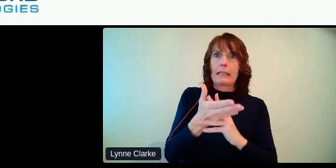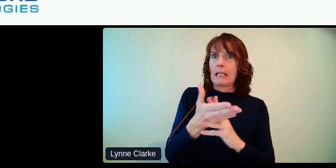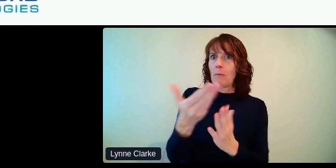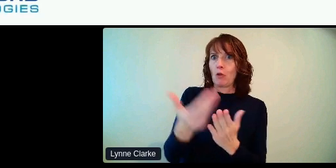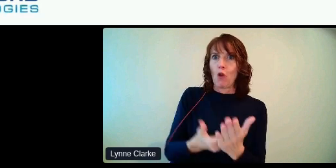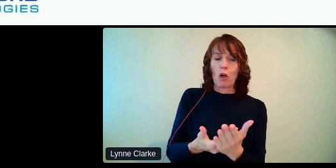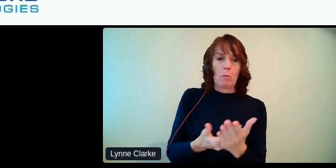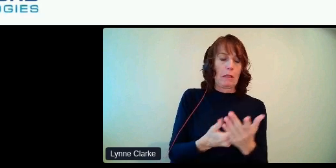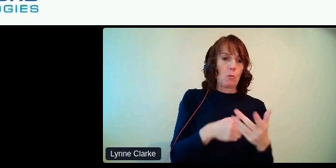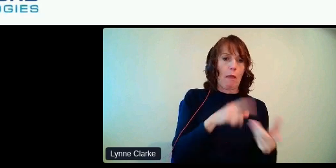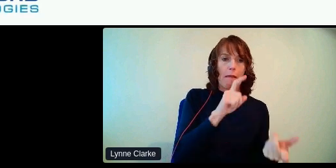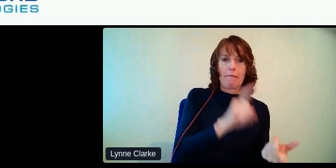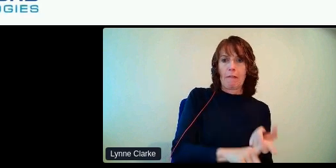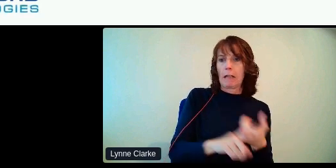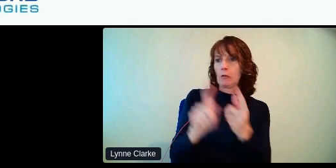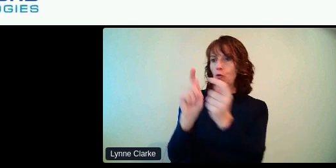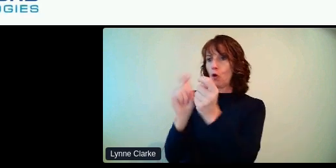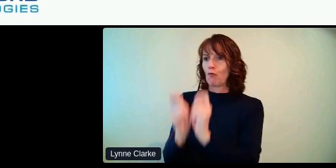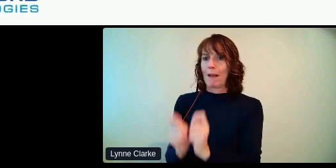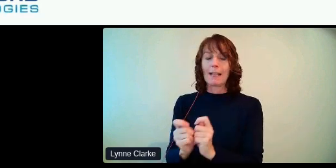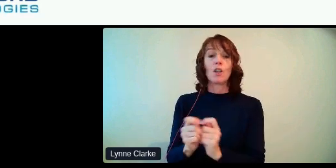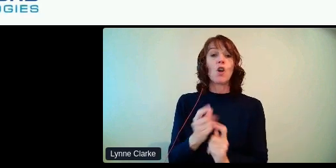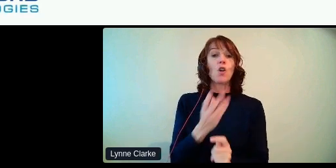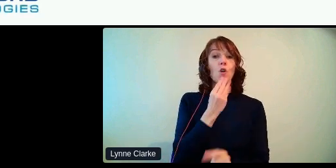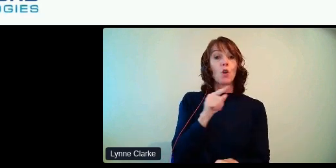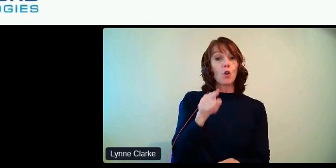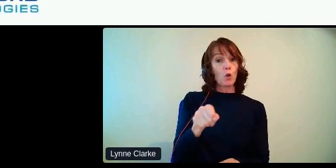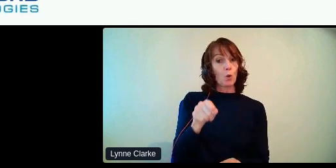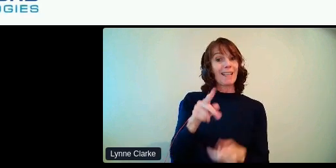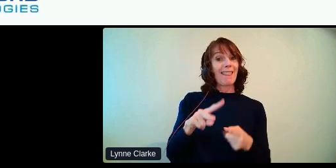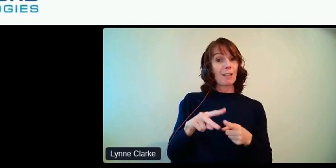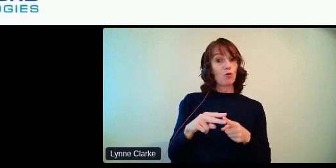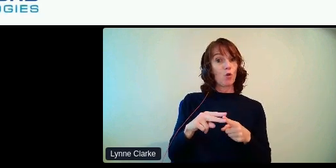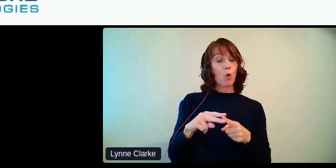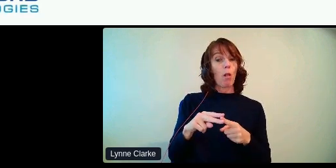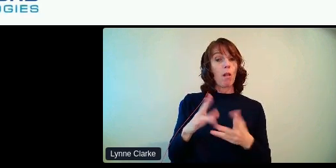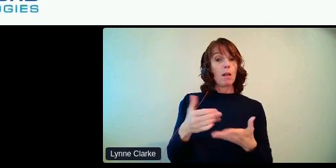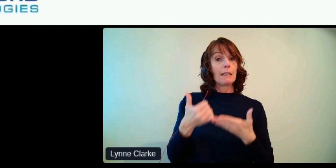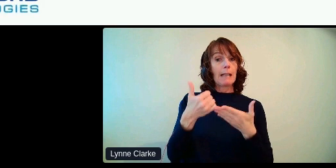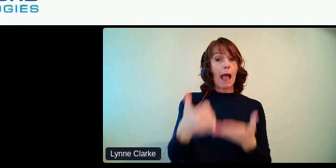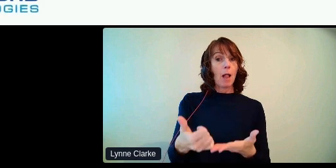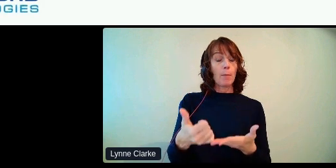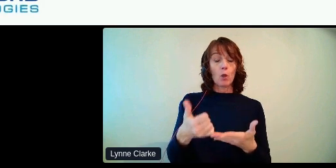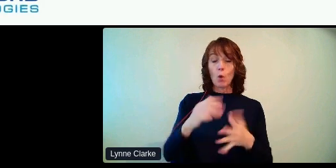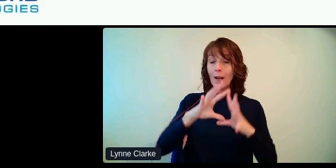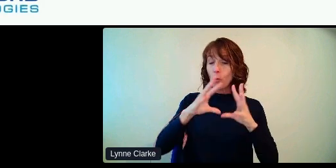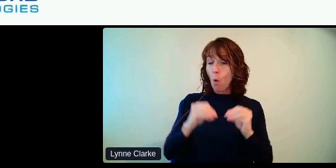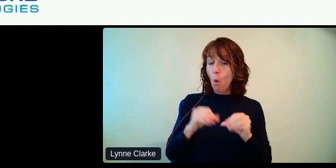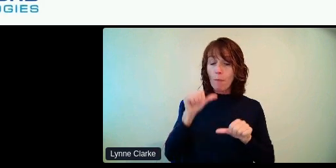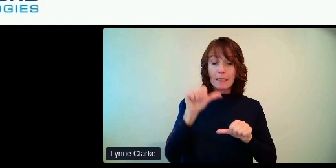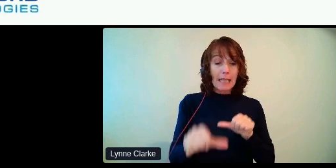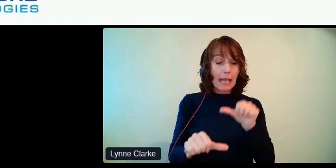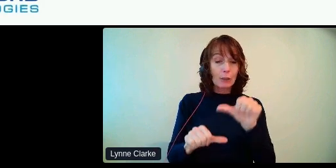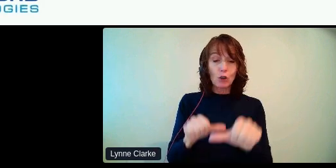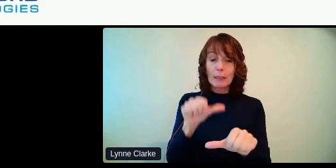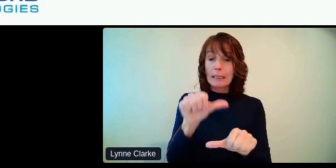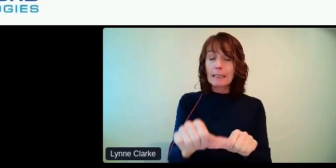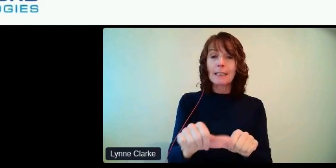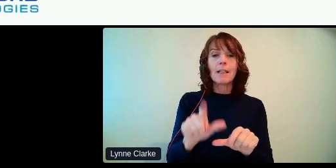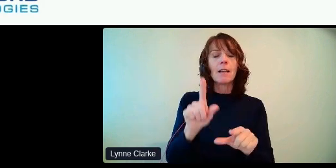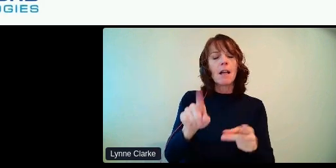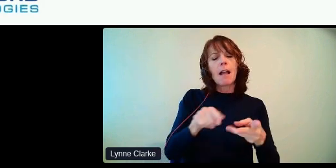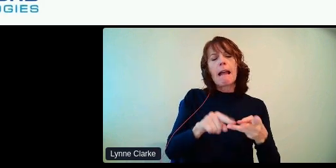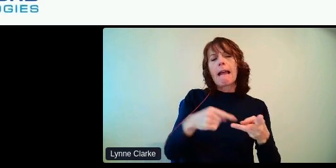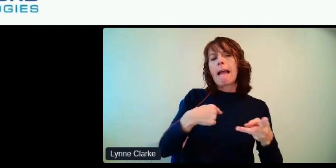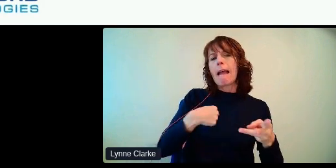static, you can use this to help you in all stages of the process. But if you have some of that already